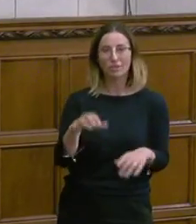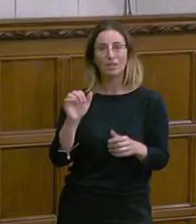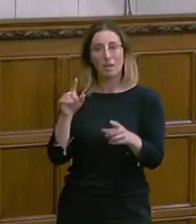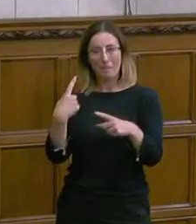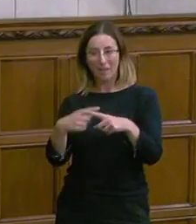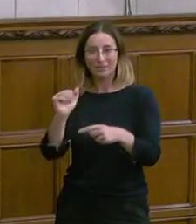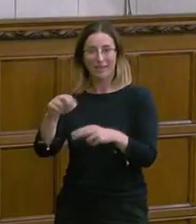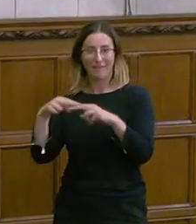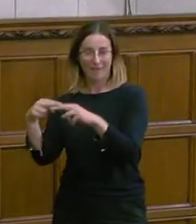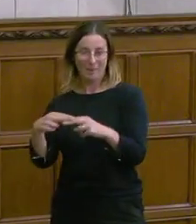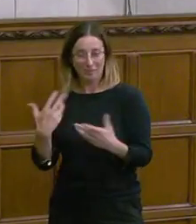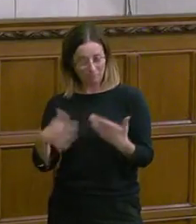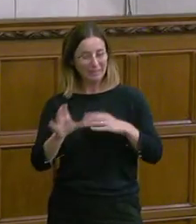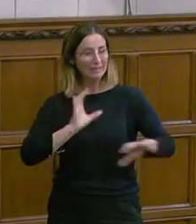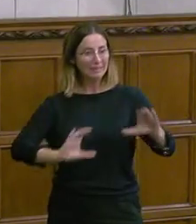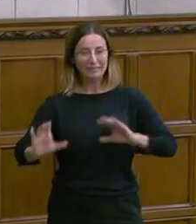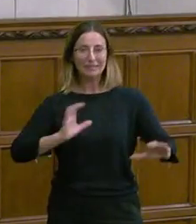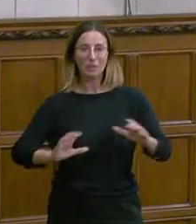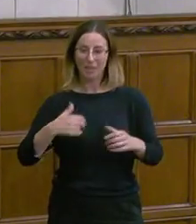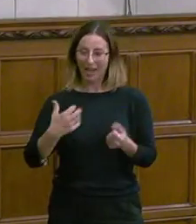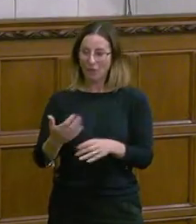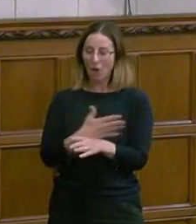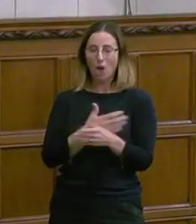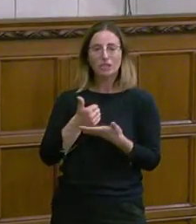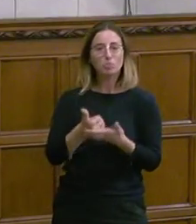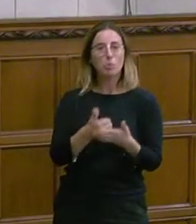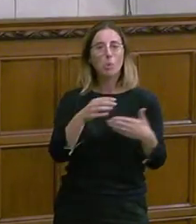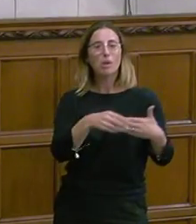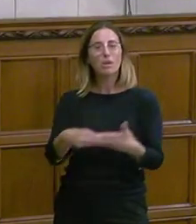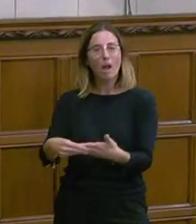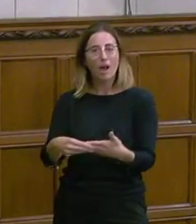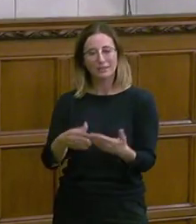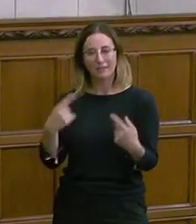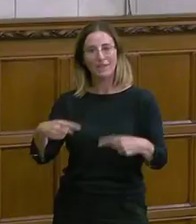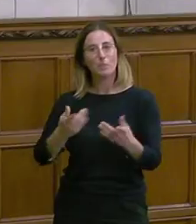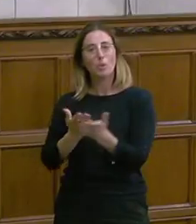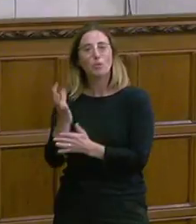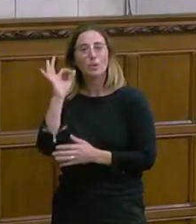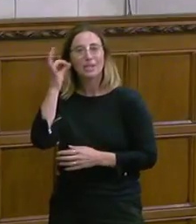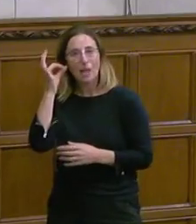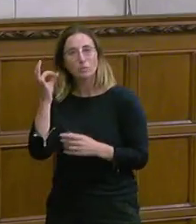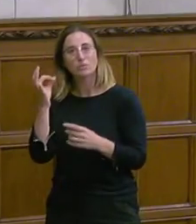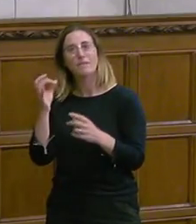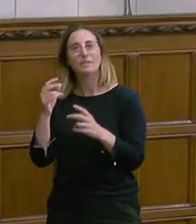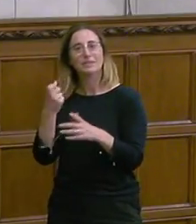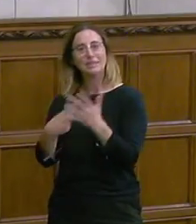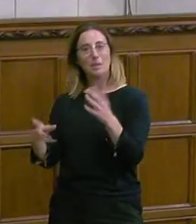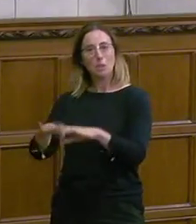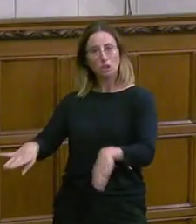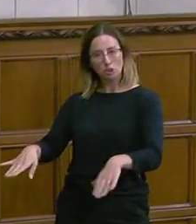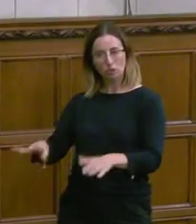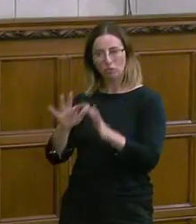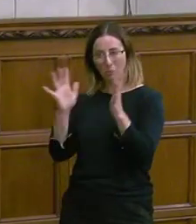the development of an early support guide for parents of deaf children available through the Council for Disabled Children's website. In